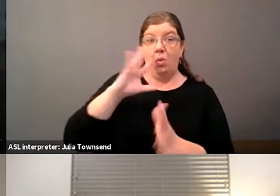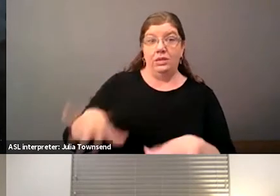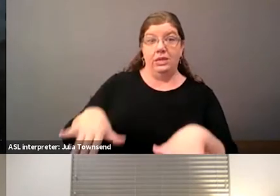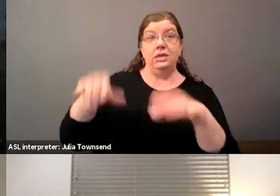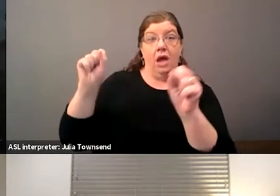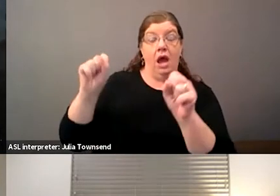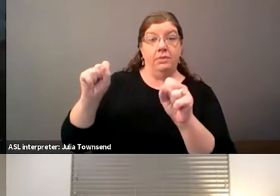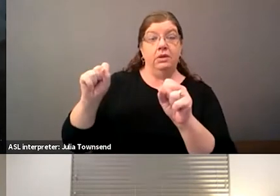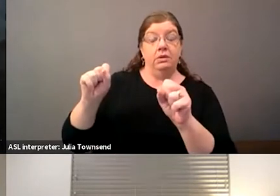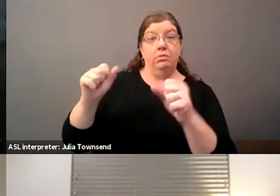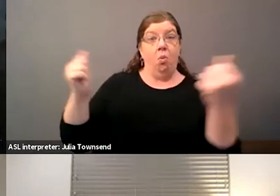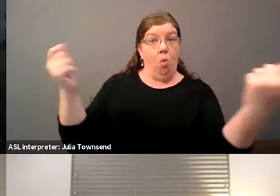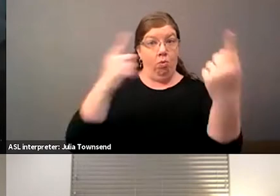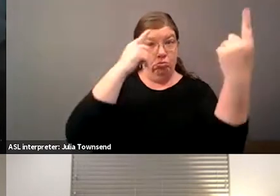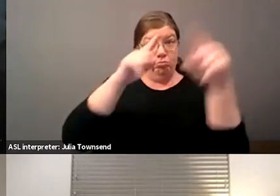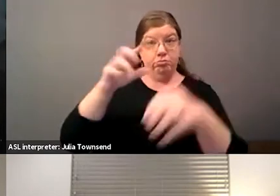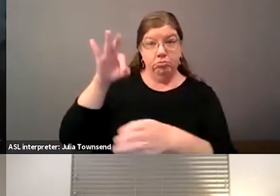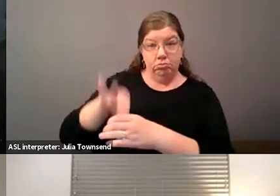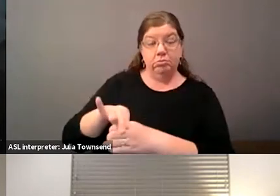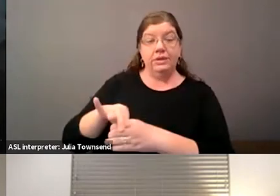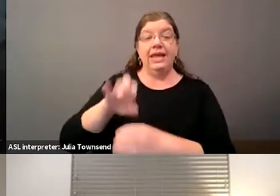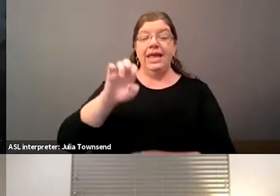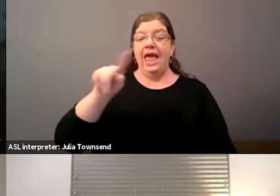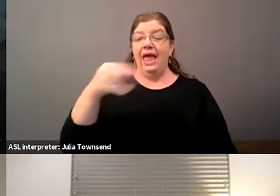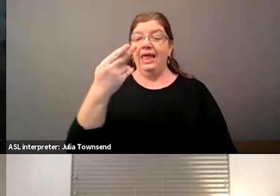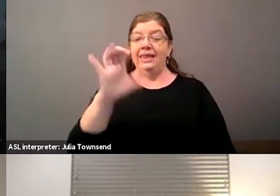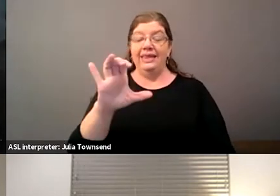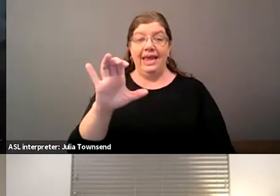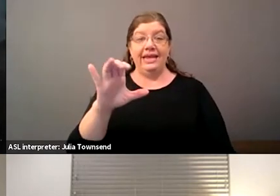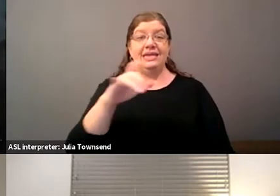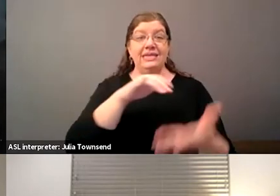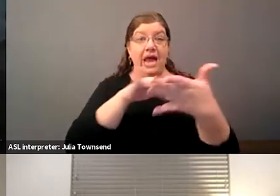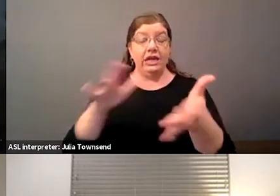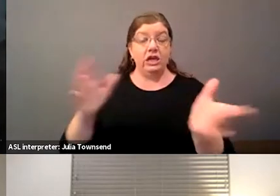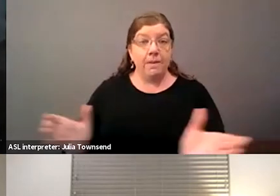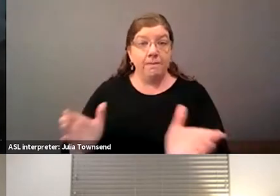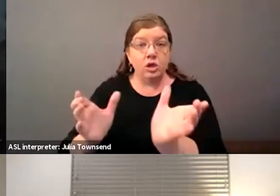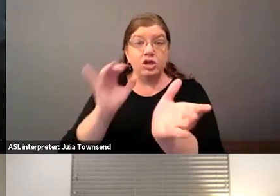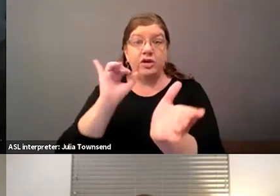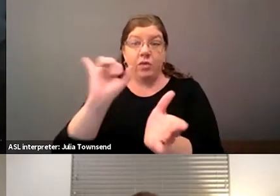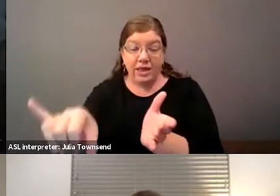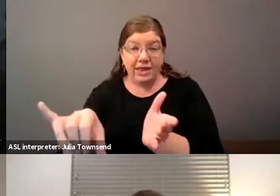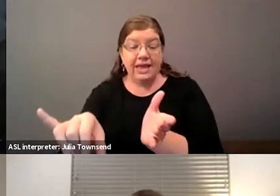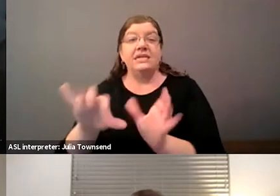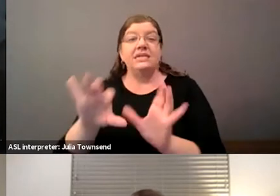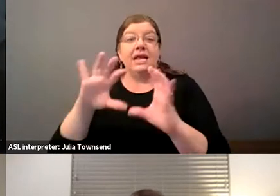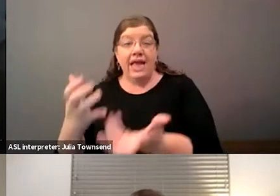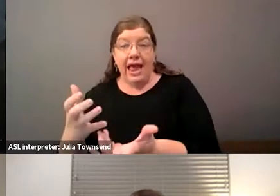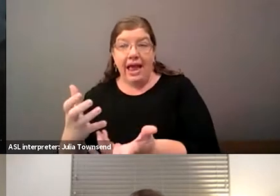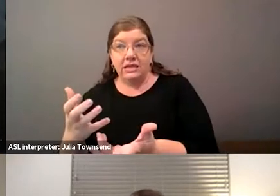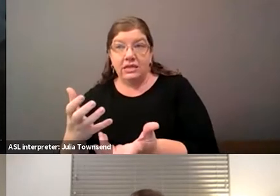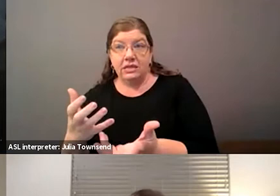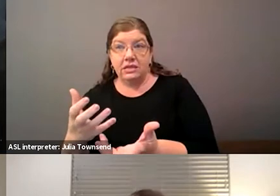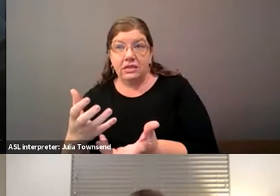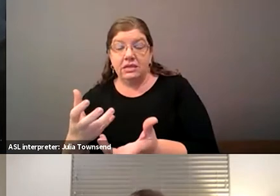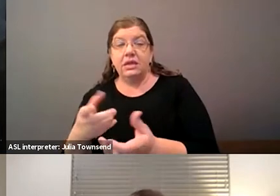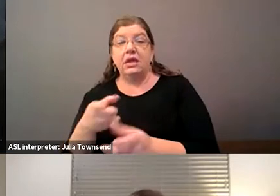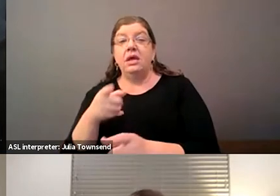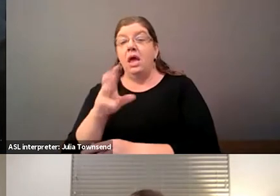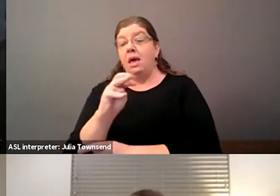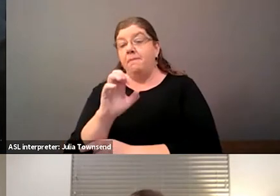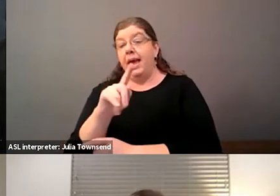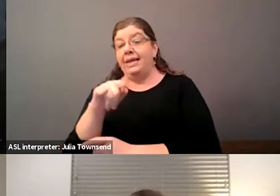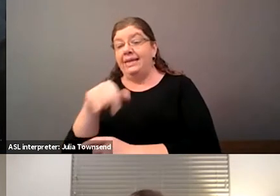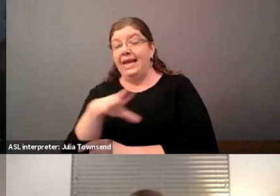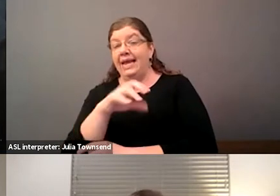unanimously ethnic studies now pushed for this class and both motif har machis and his wife diane